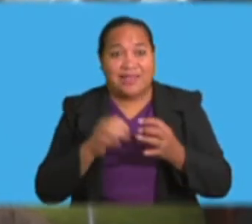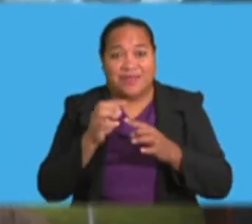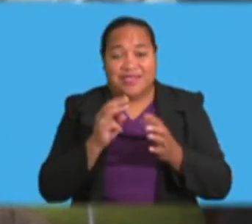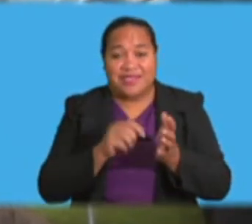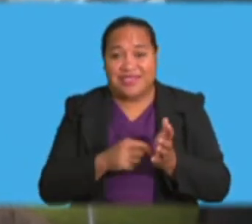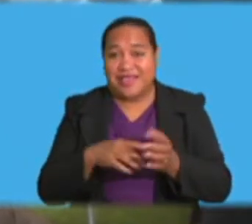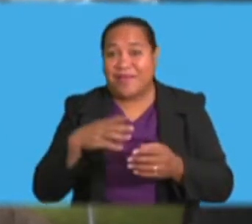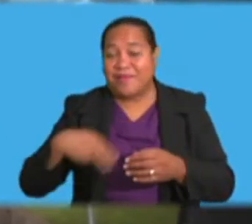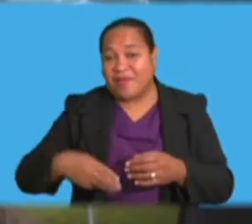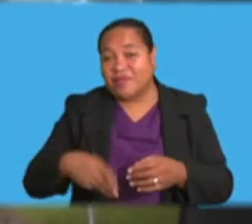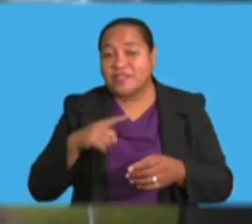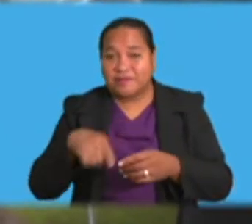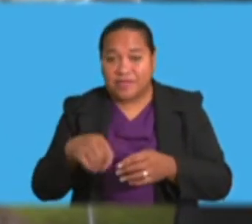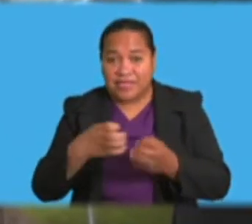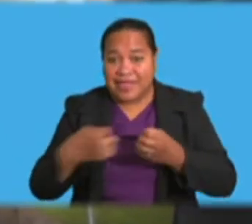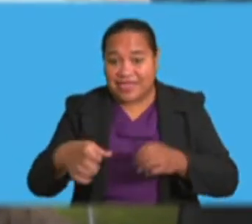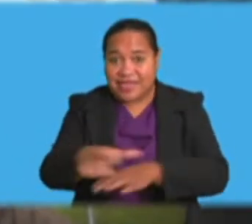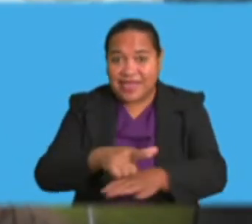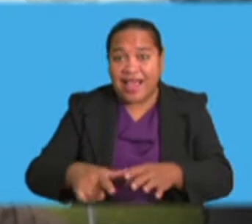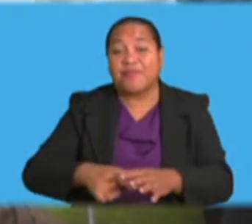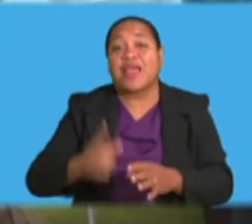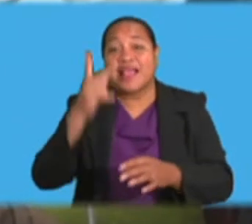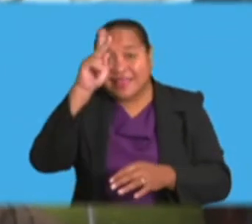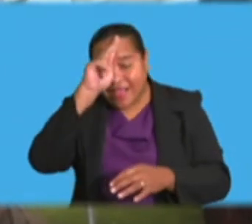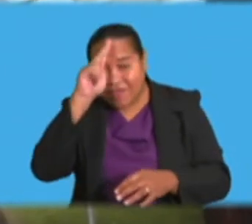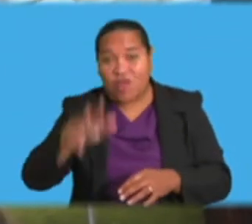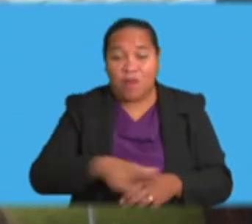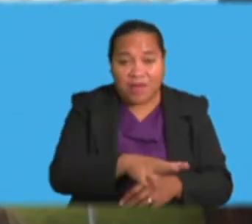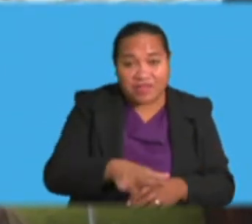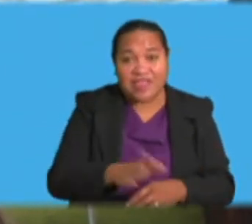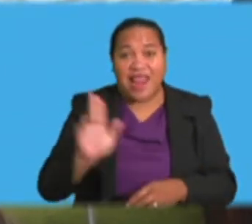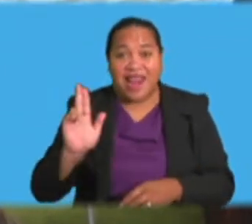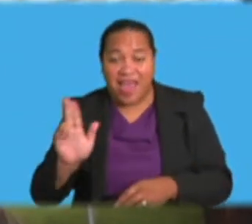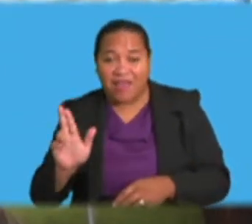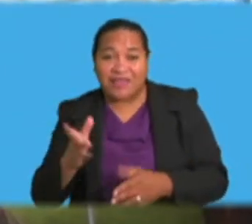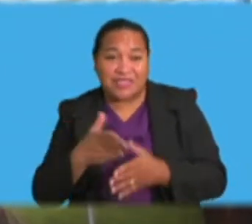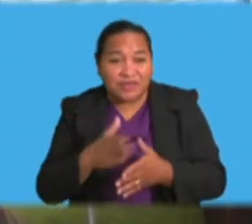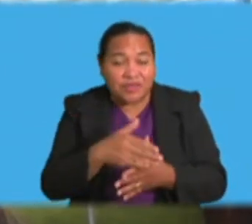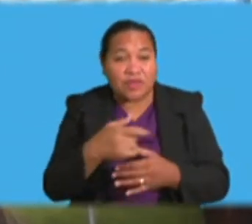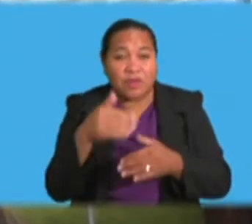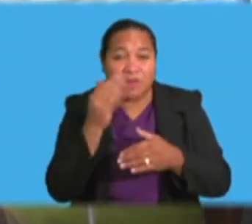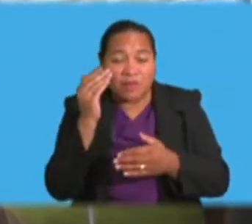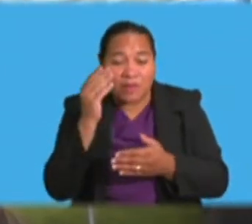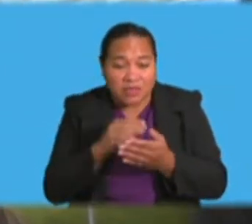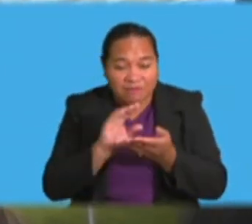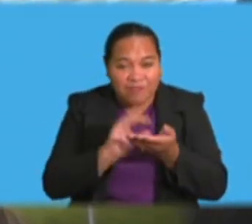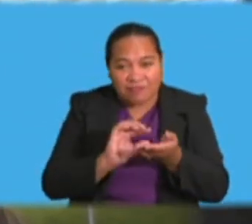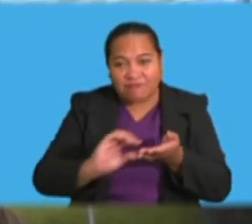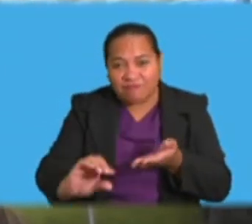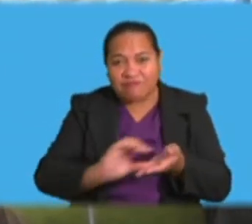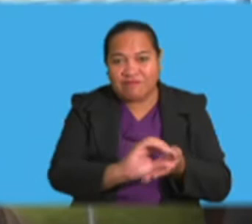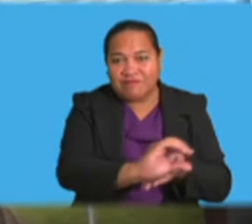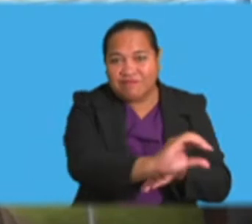also extension pine landowners from Kandavu, Lomaiviti and Lau, the dividends were partially distributed to landowners from the extension